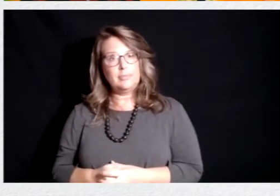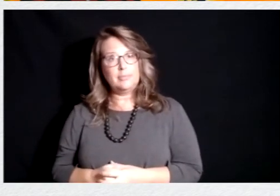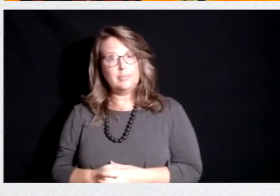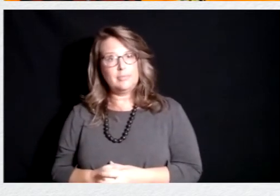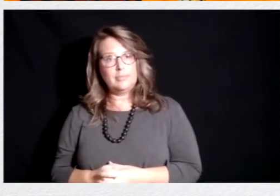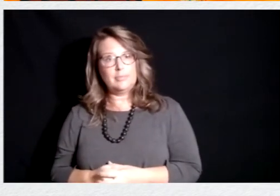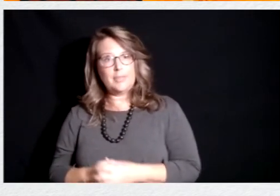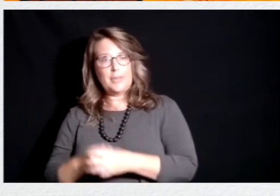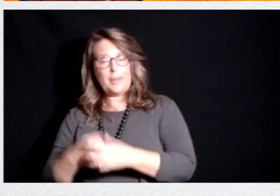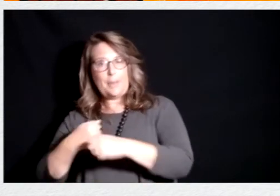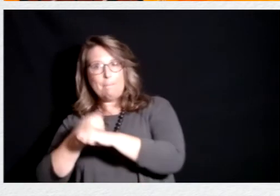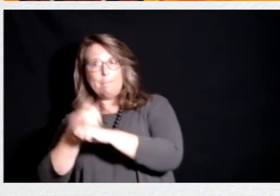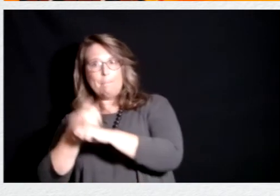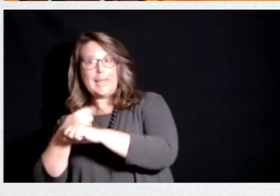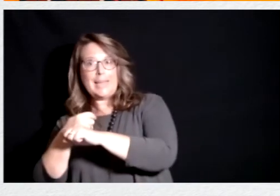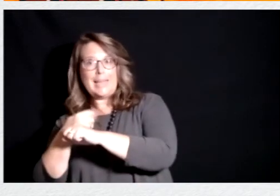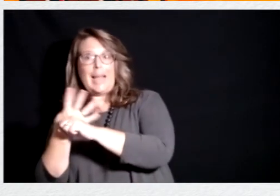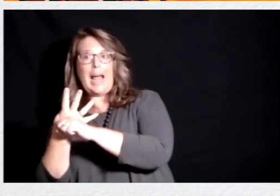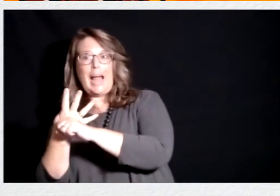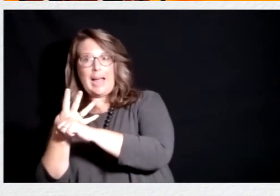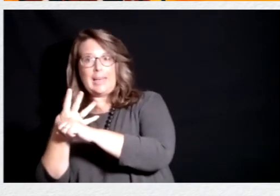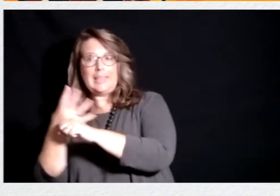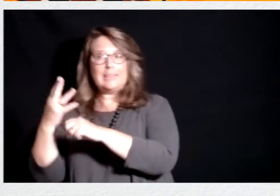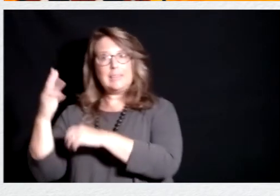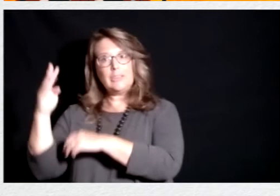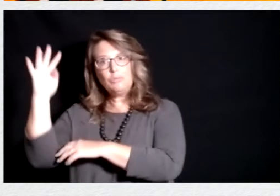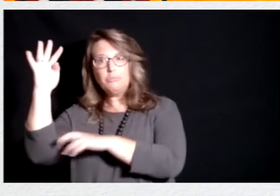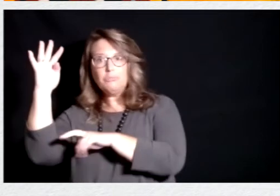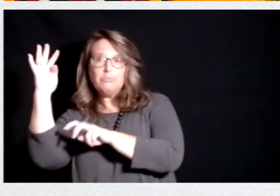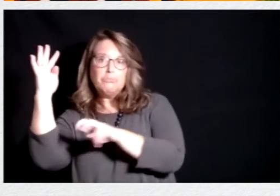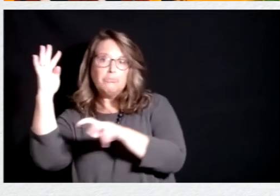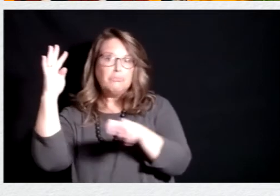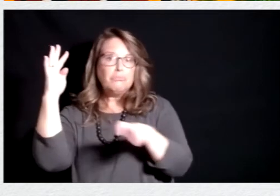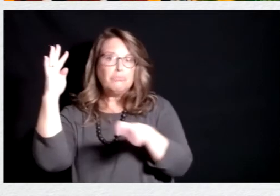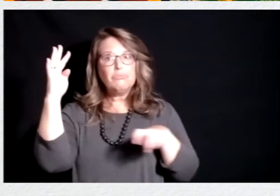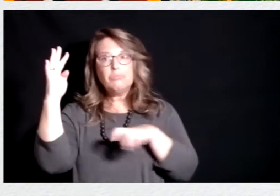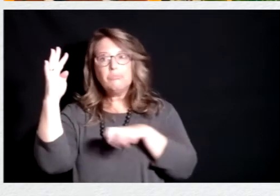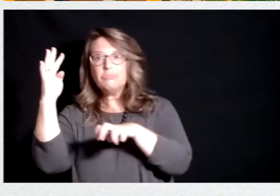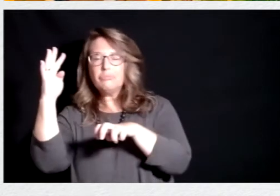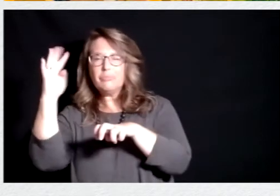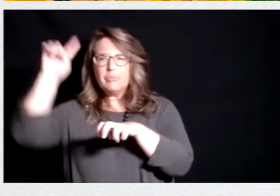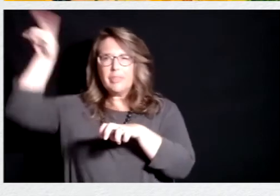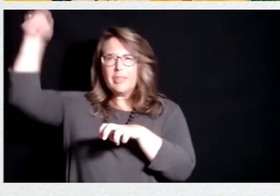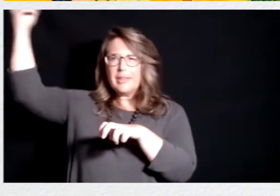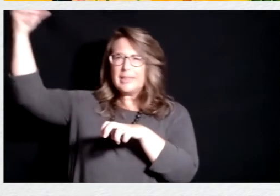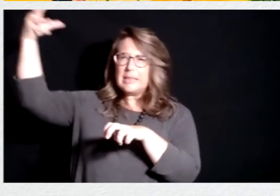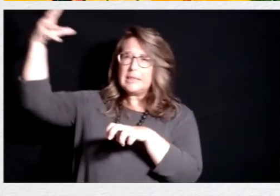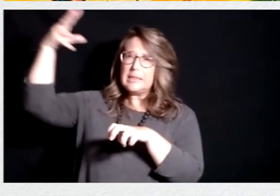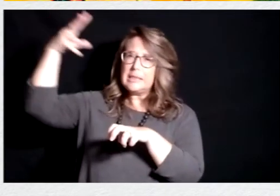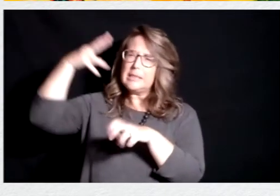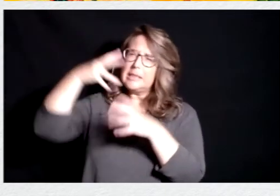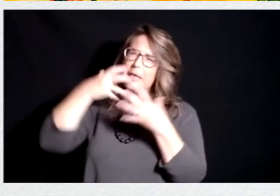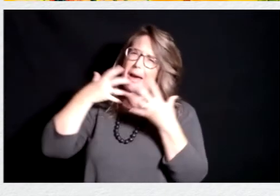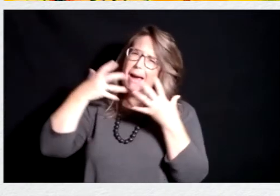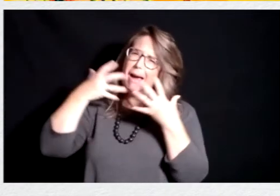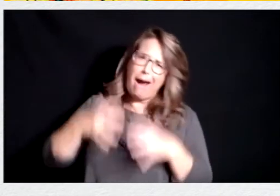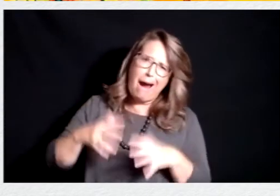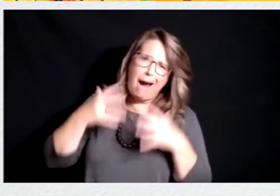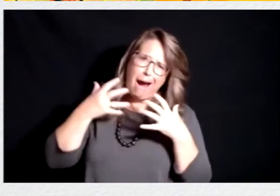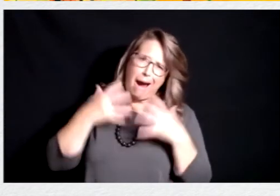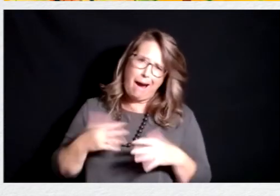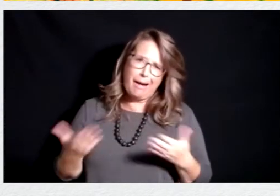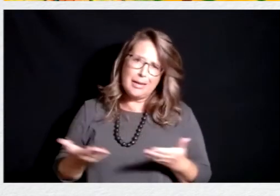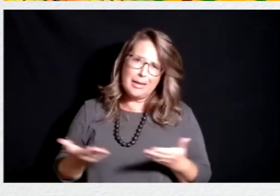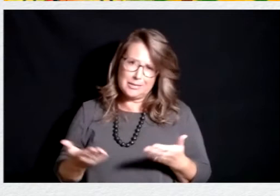Peacocks dance under trees shaped like umbrellas. The sun is giant and especially hot here. Los pavos